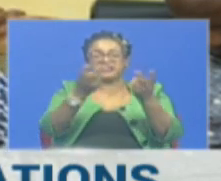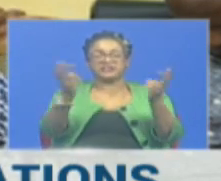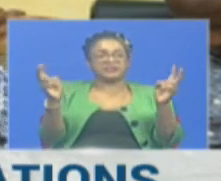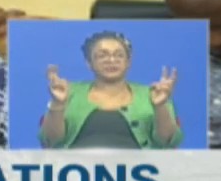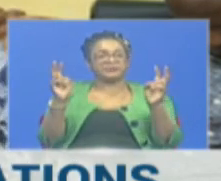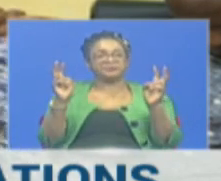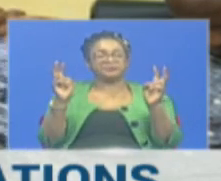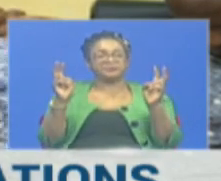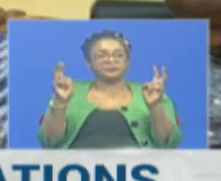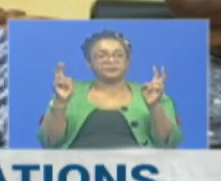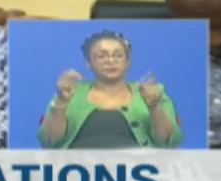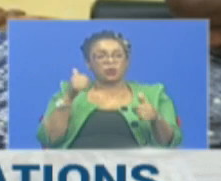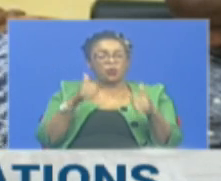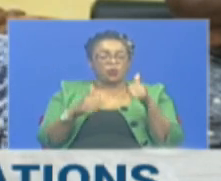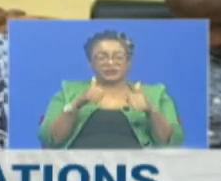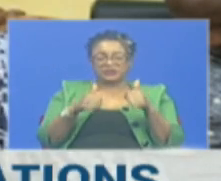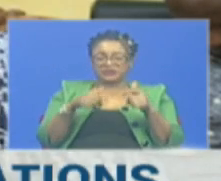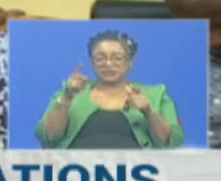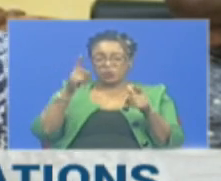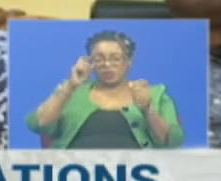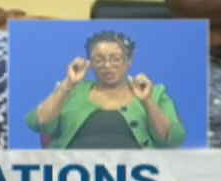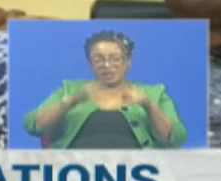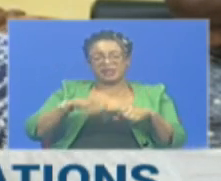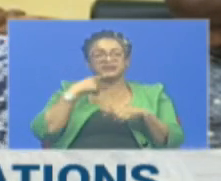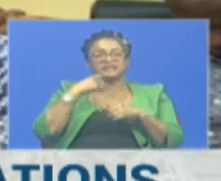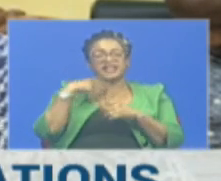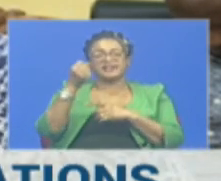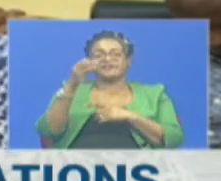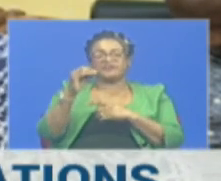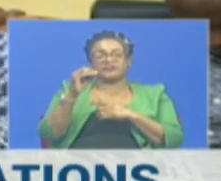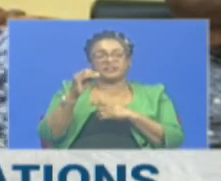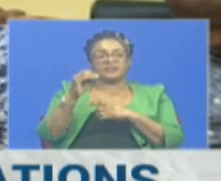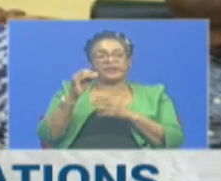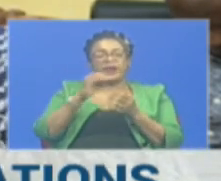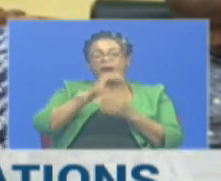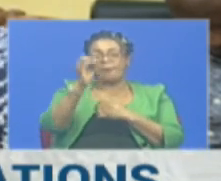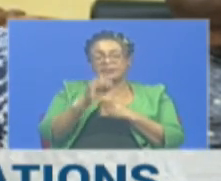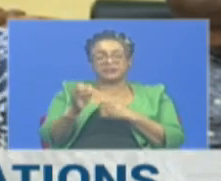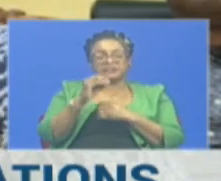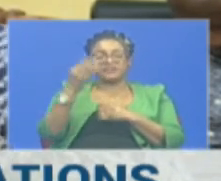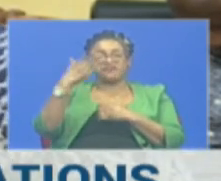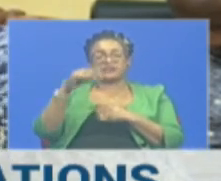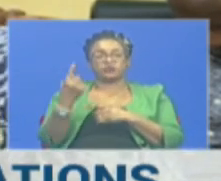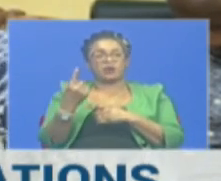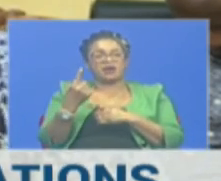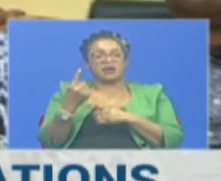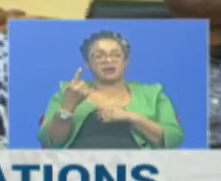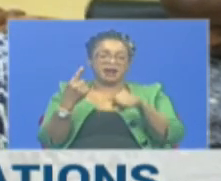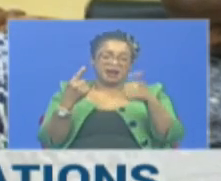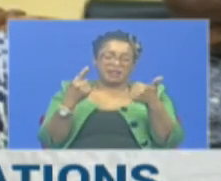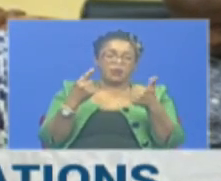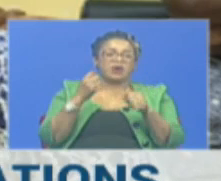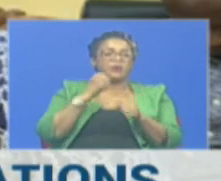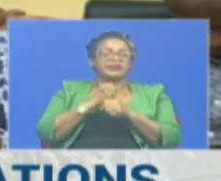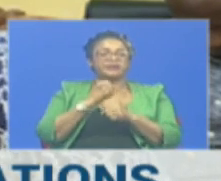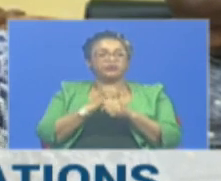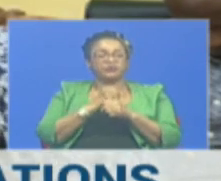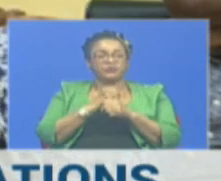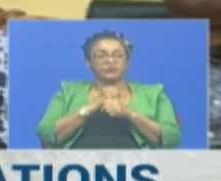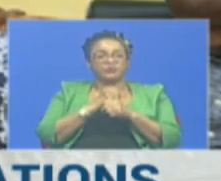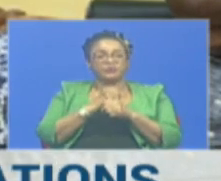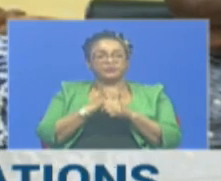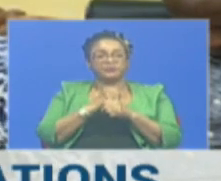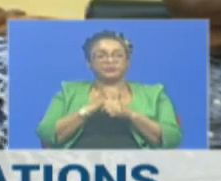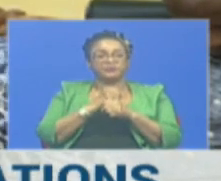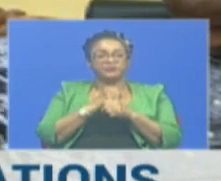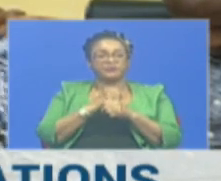we can say we are about 50%, which was phase one. The other 50%, we are doing it in the financial